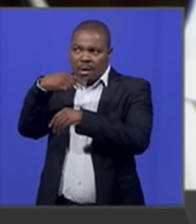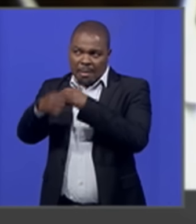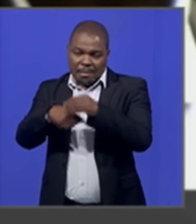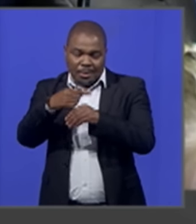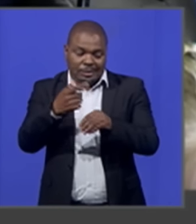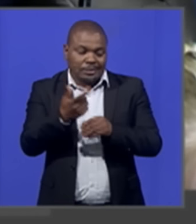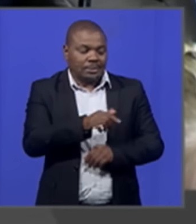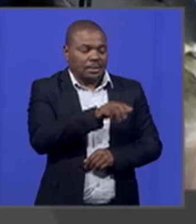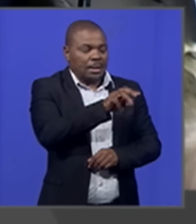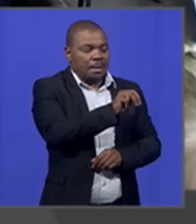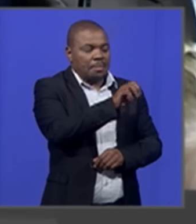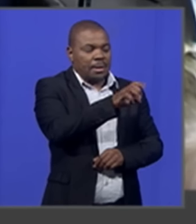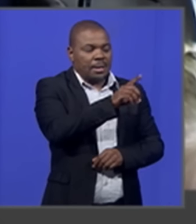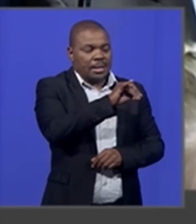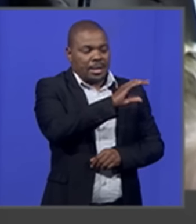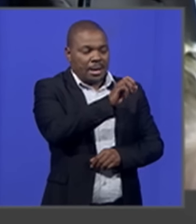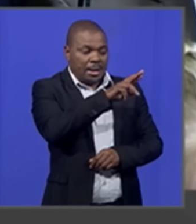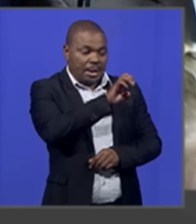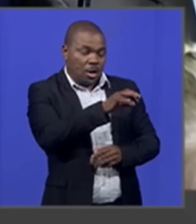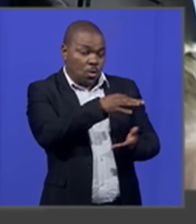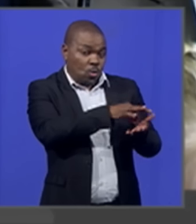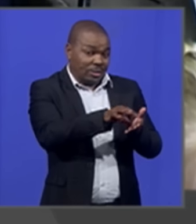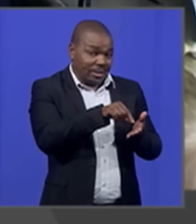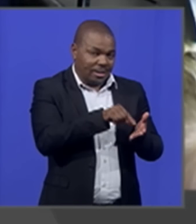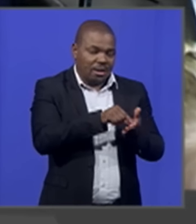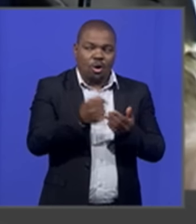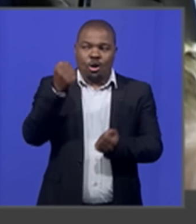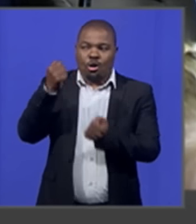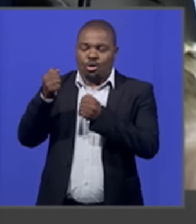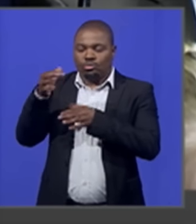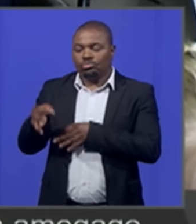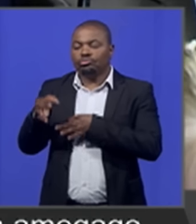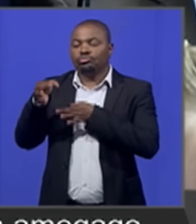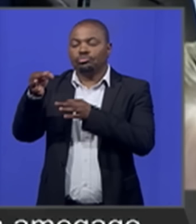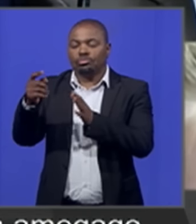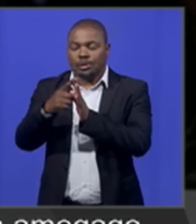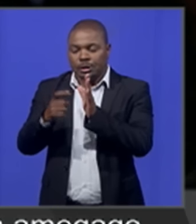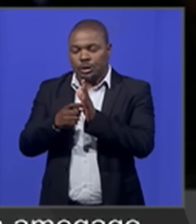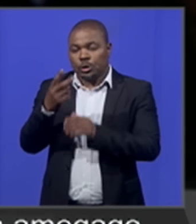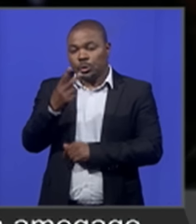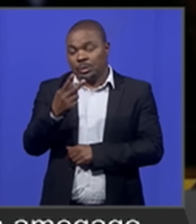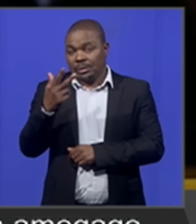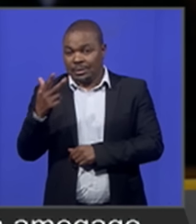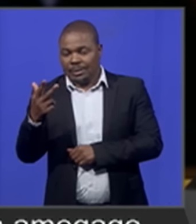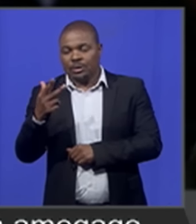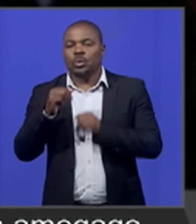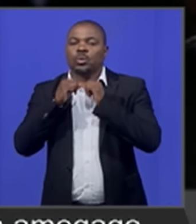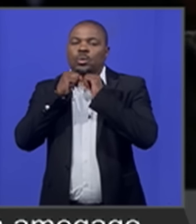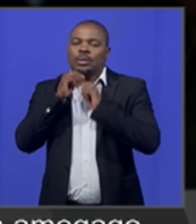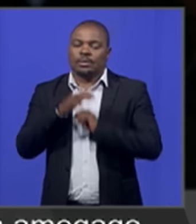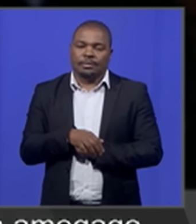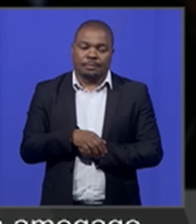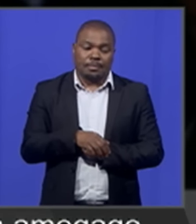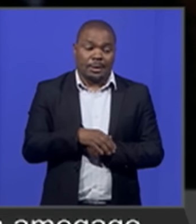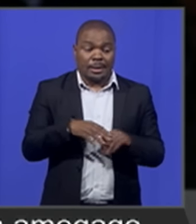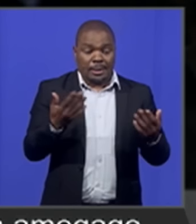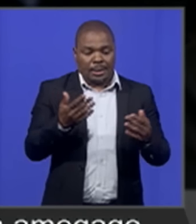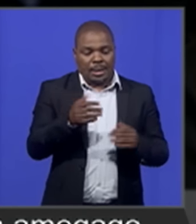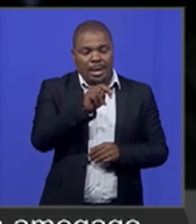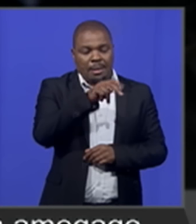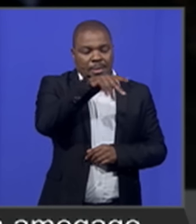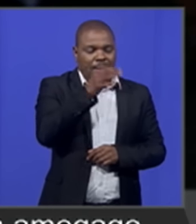Borwa le khamphane ya Medicare o šutišeditše go ya letšatši la 28 Phato. Botšhotšhisi bo laeditše ge tokete ya molato wo e swanela